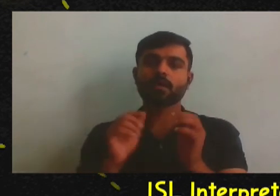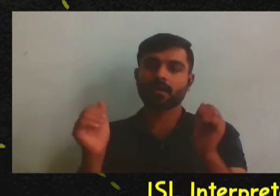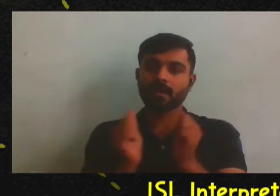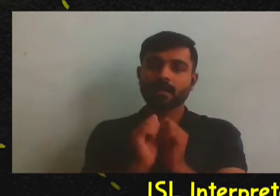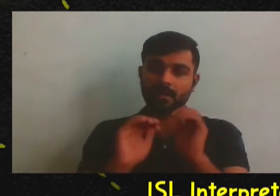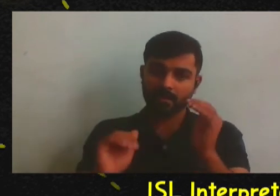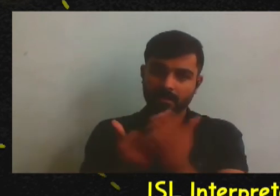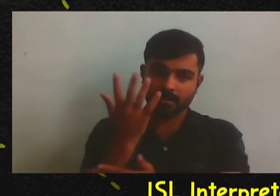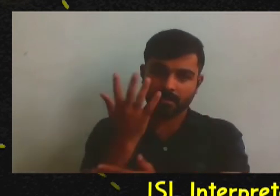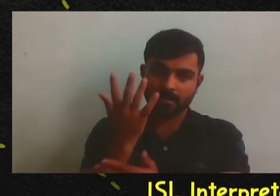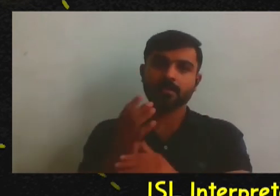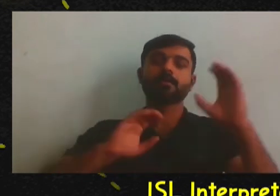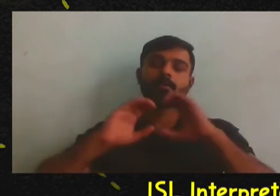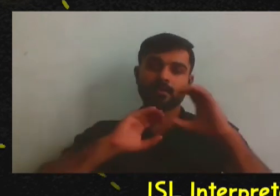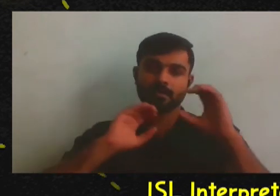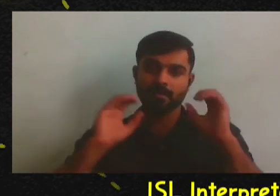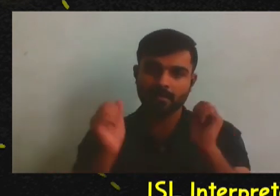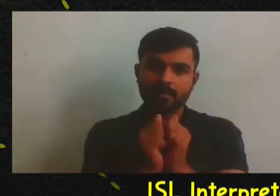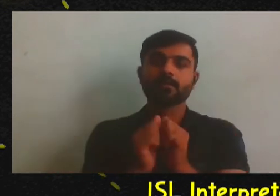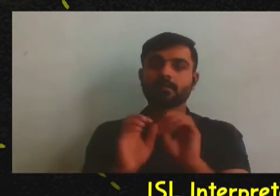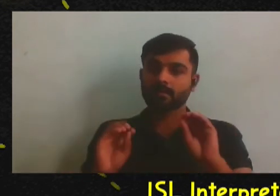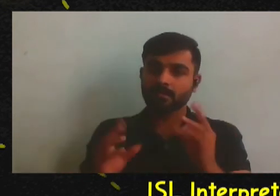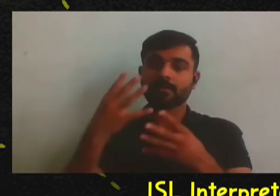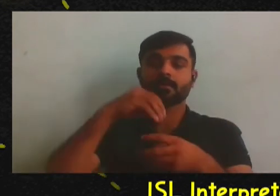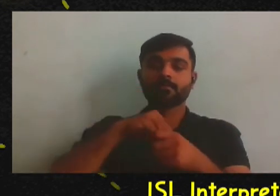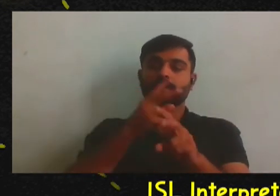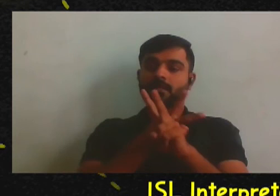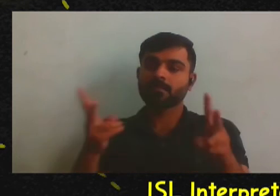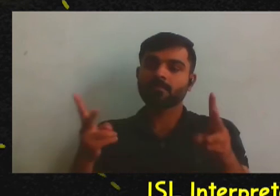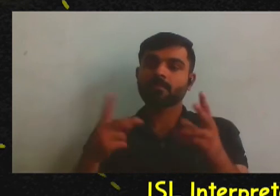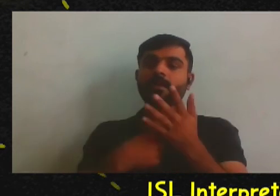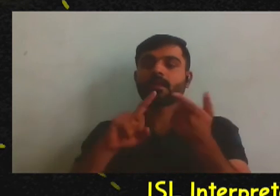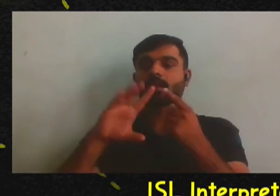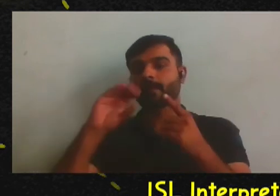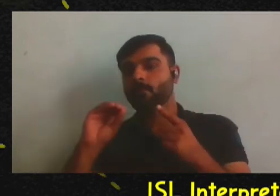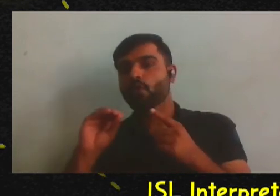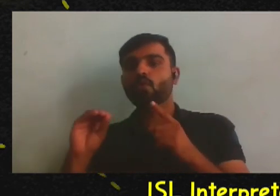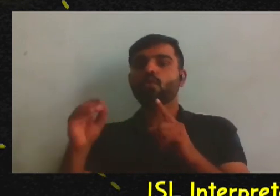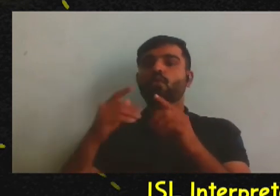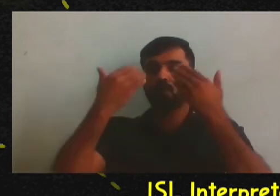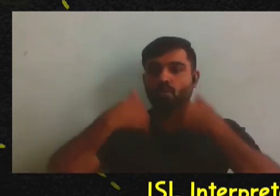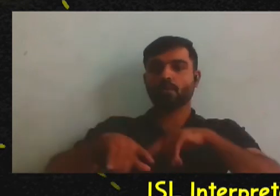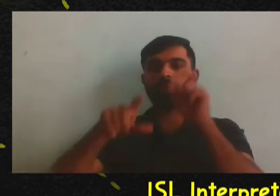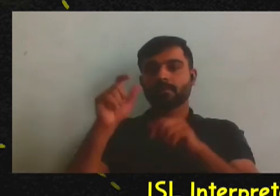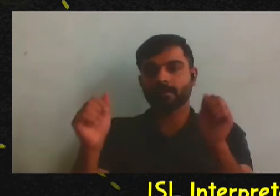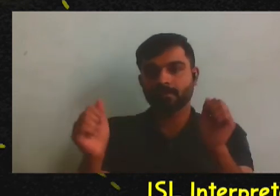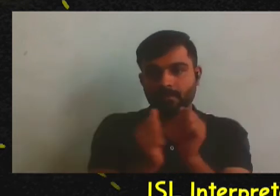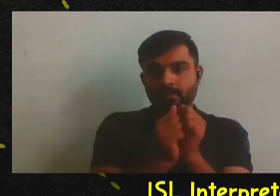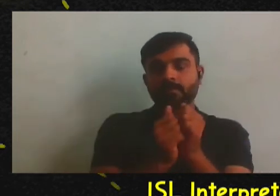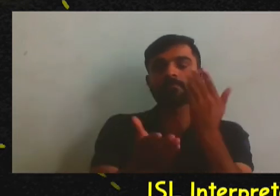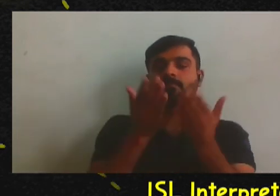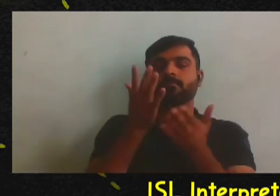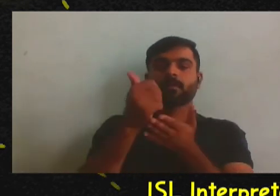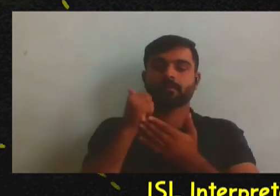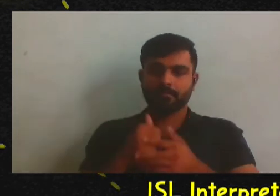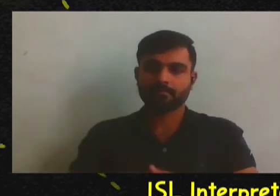initiate conversations, or at least to bring a kind of rapport towards human interaction, that might help.